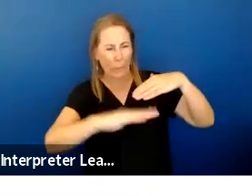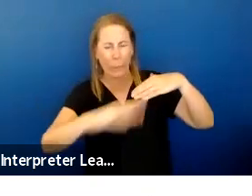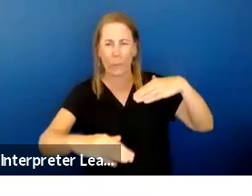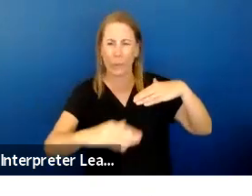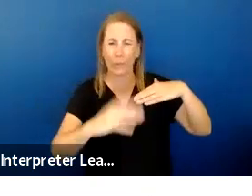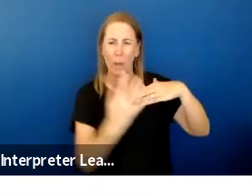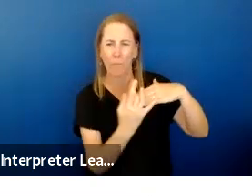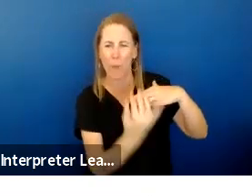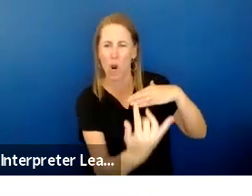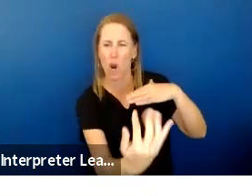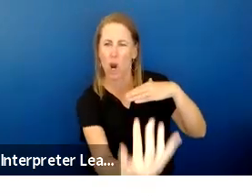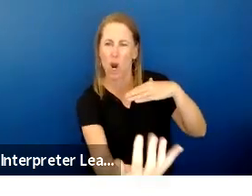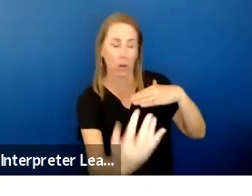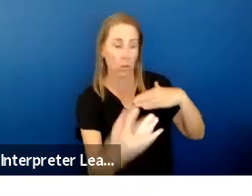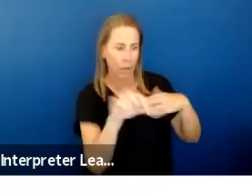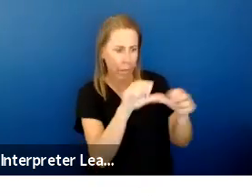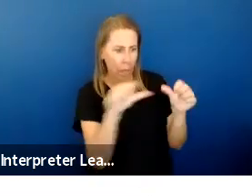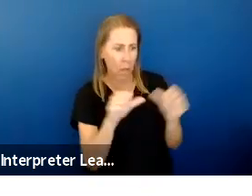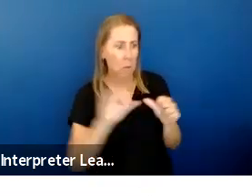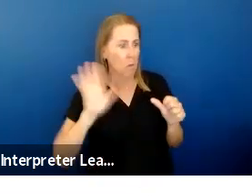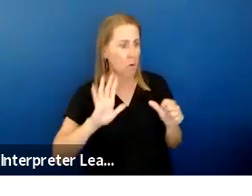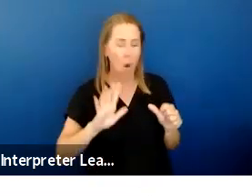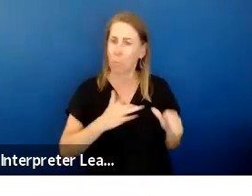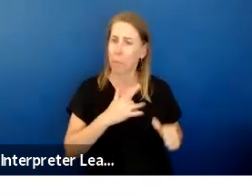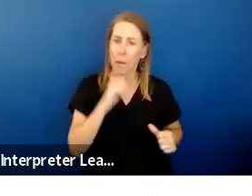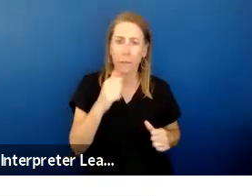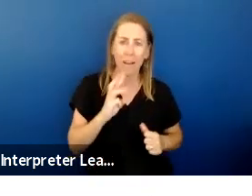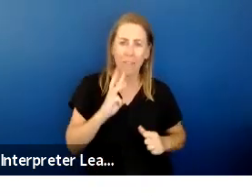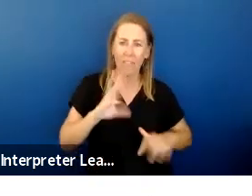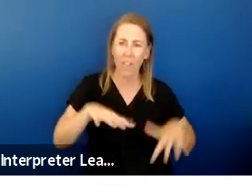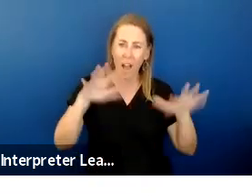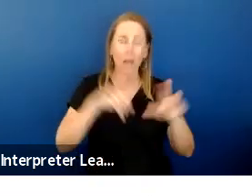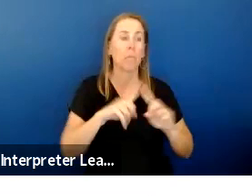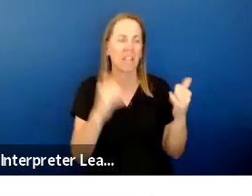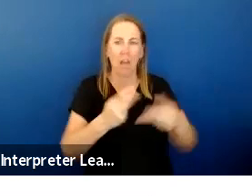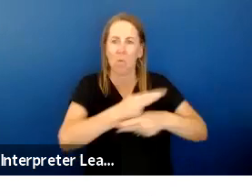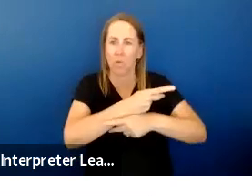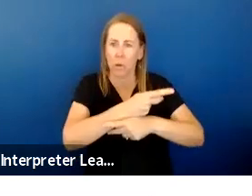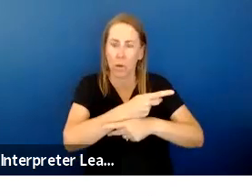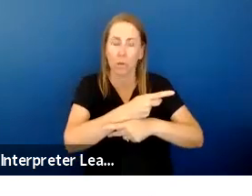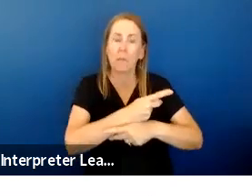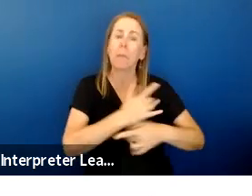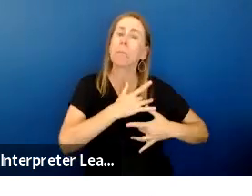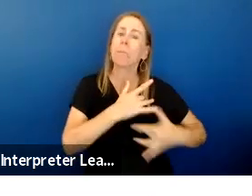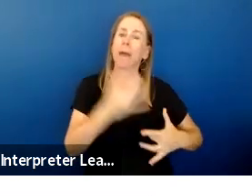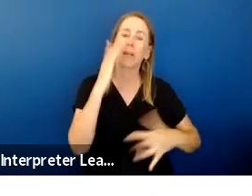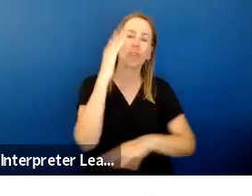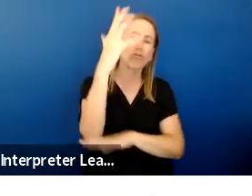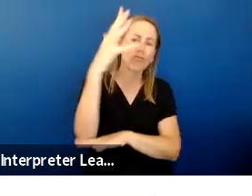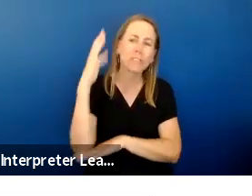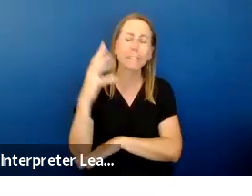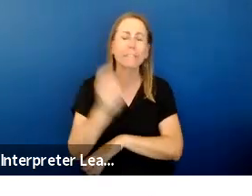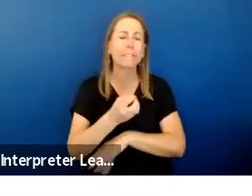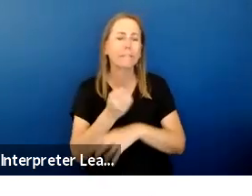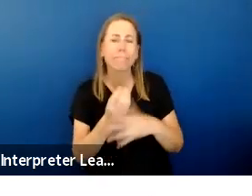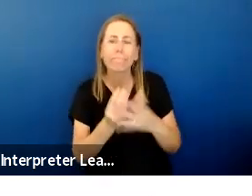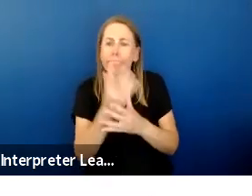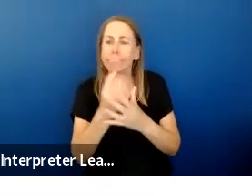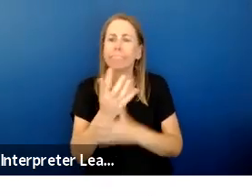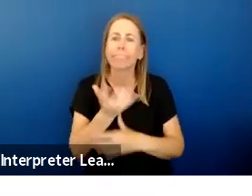not traditionally prone to flooding. So normally the vegetation absorbs rainfall and reduces